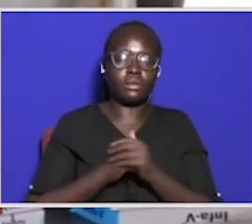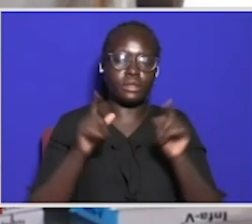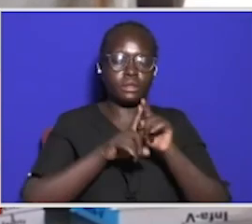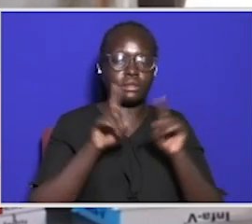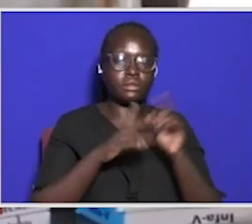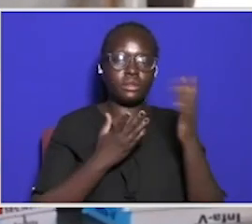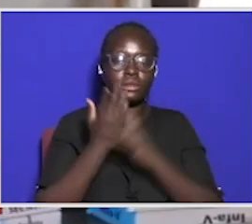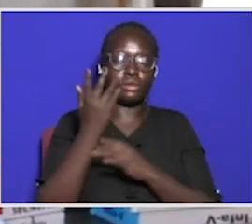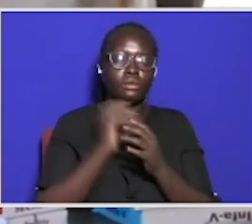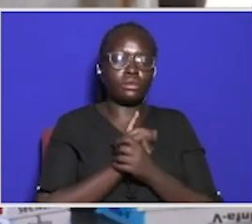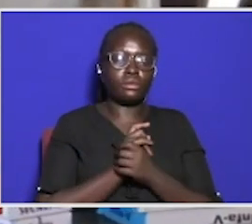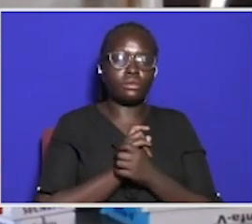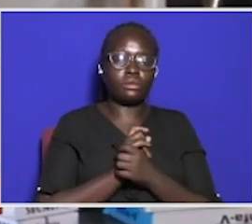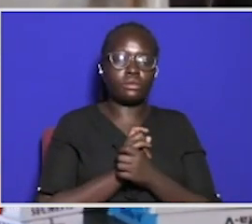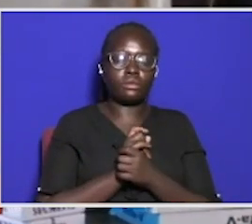through